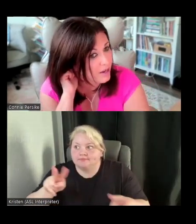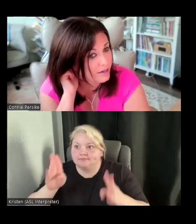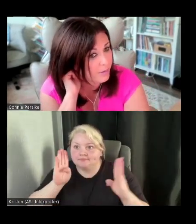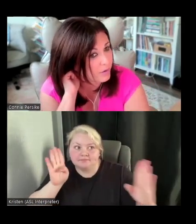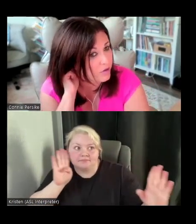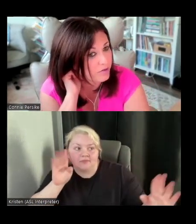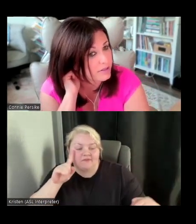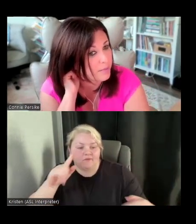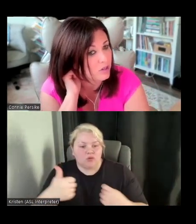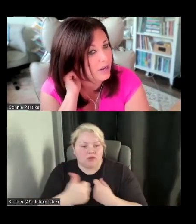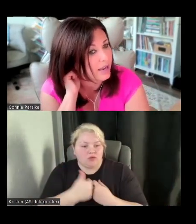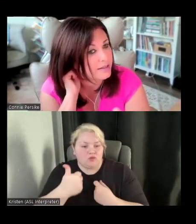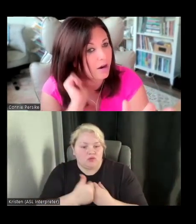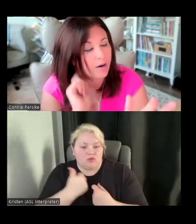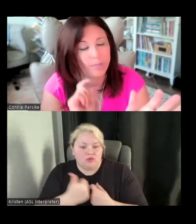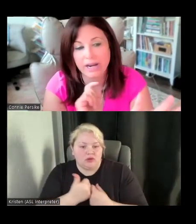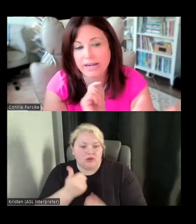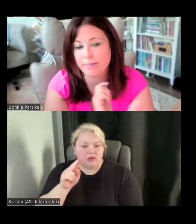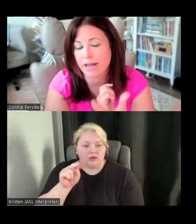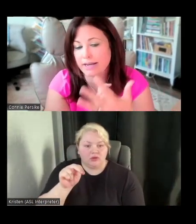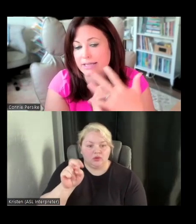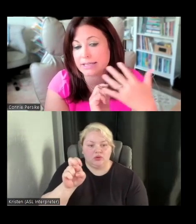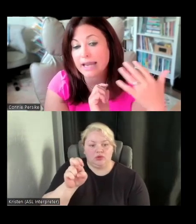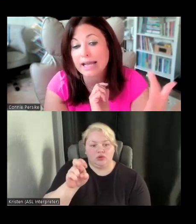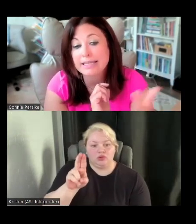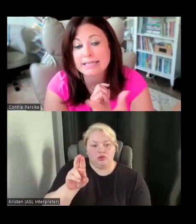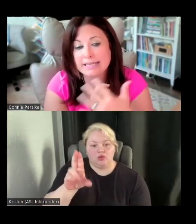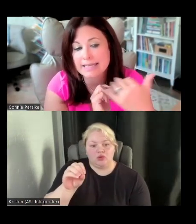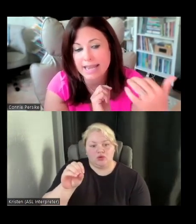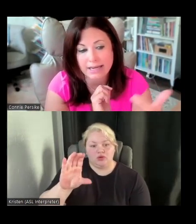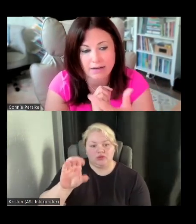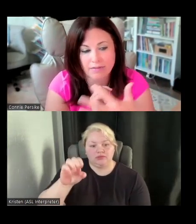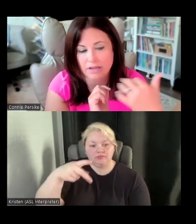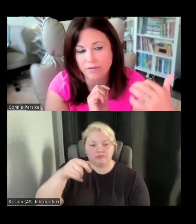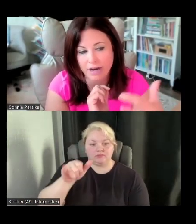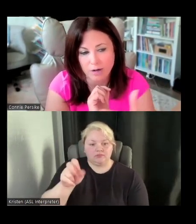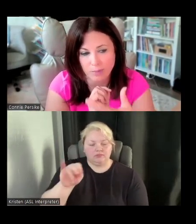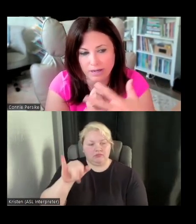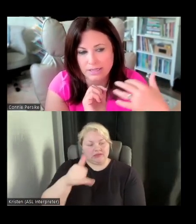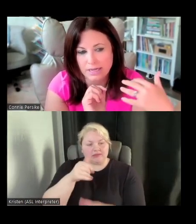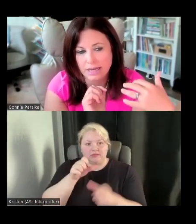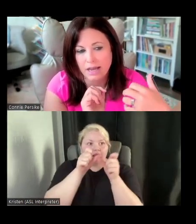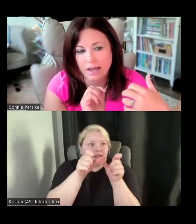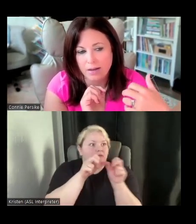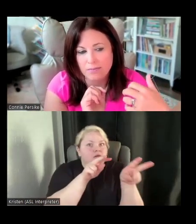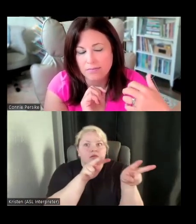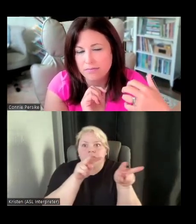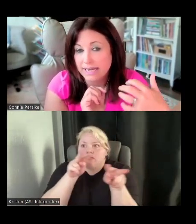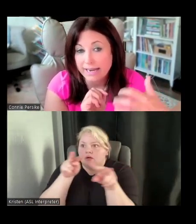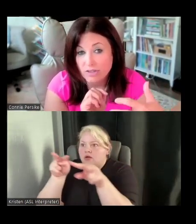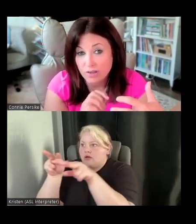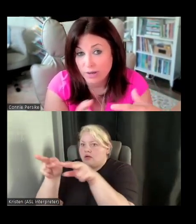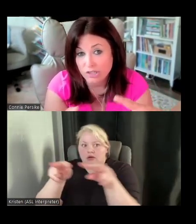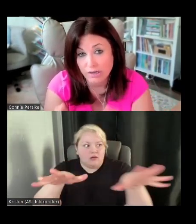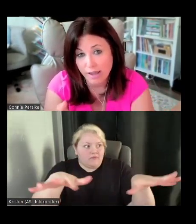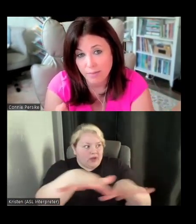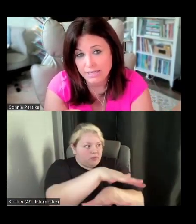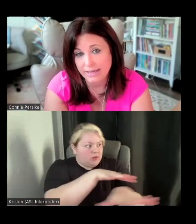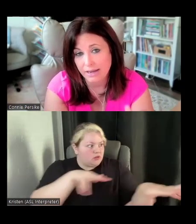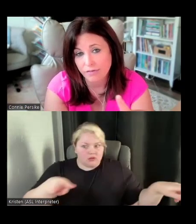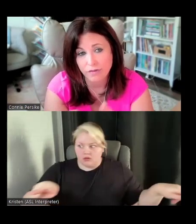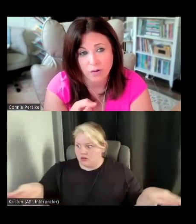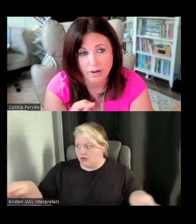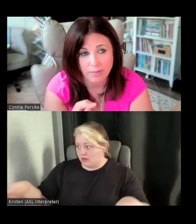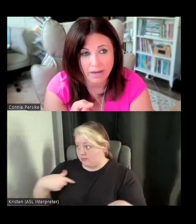Porges talks about neuroception as our brain and body's constant scanning of the environment to answer the question, am